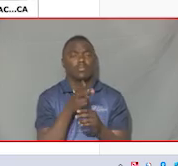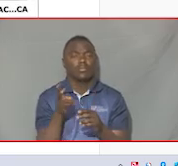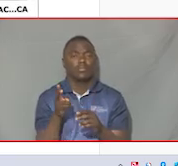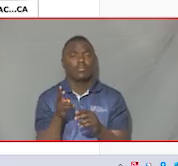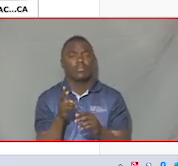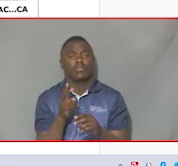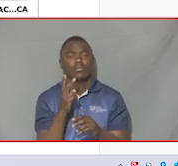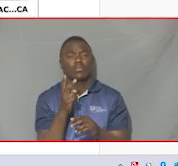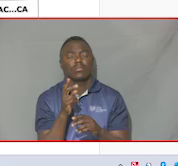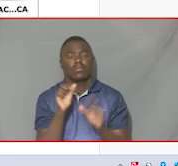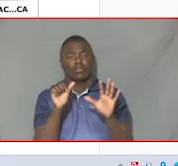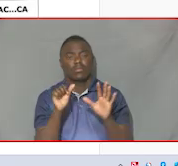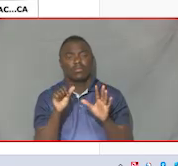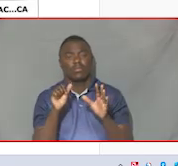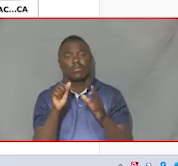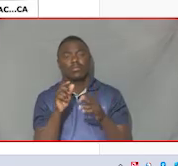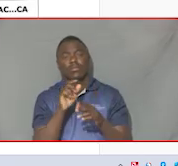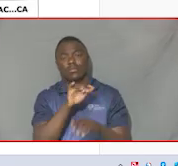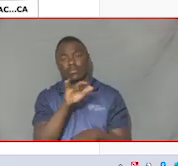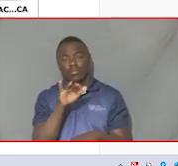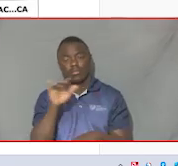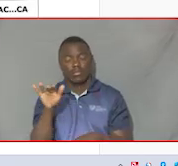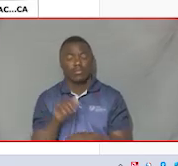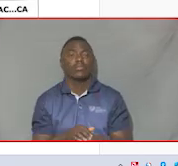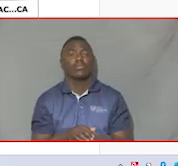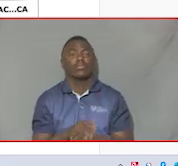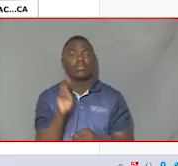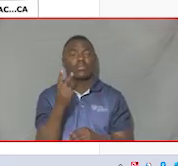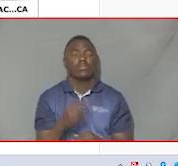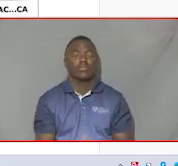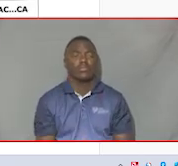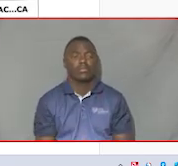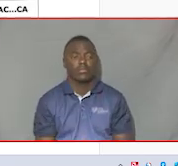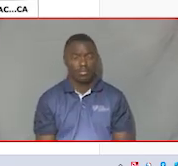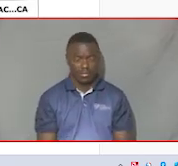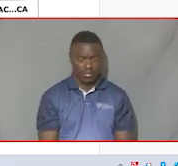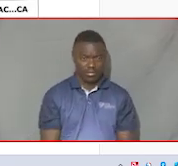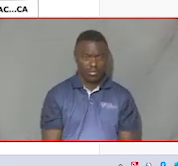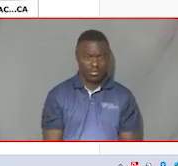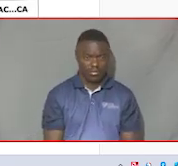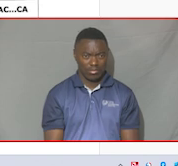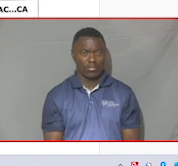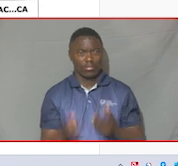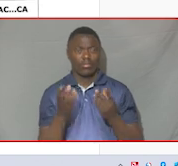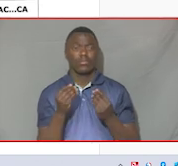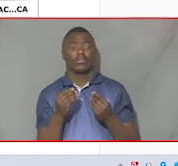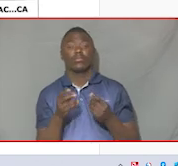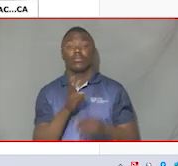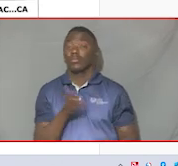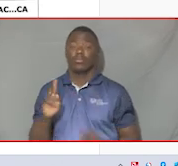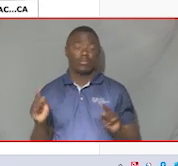there's 26 letters for the second one. Is that clear? Right. The numbers may not be